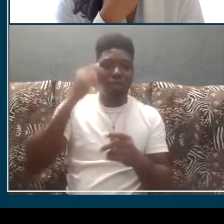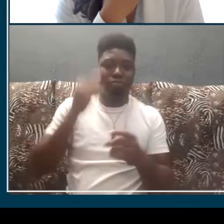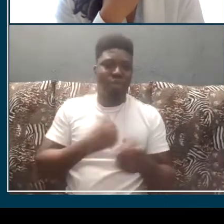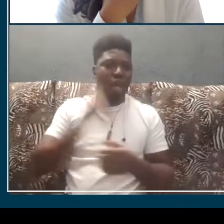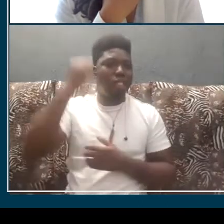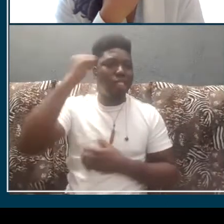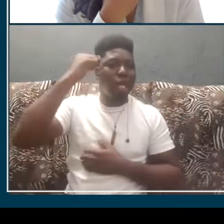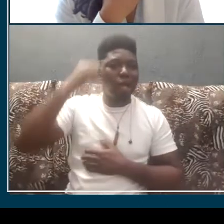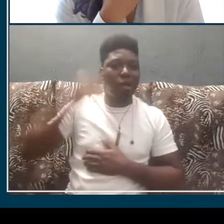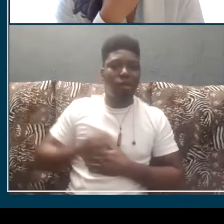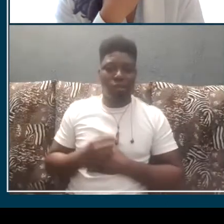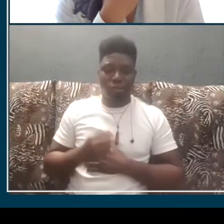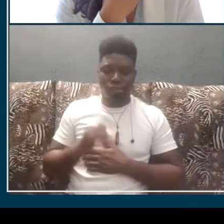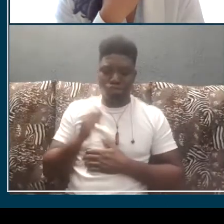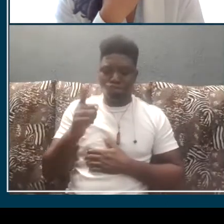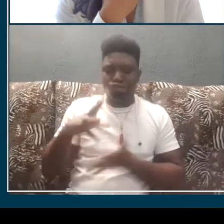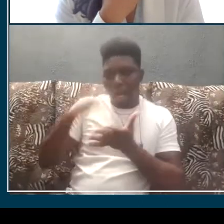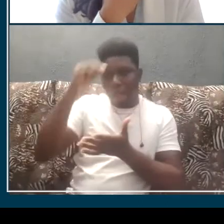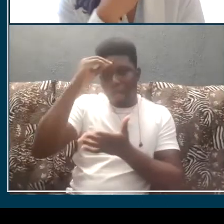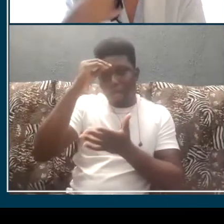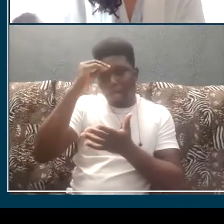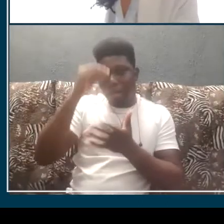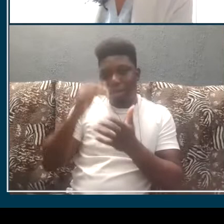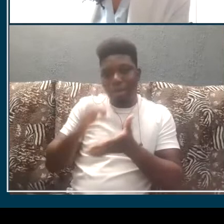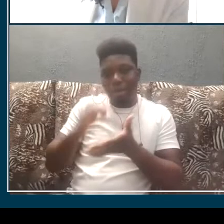like, how do